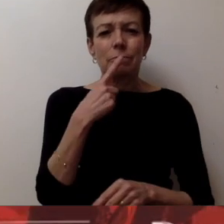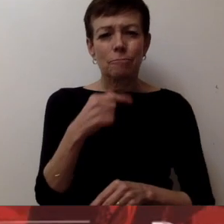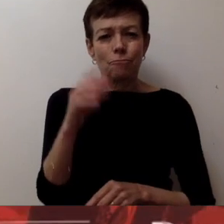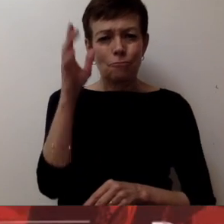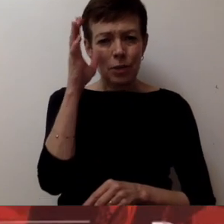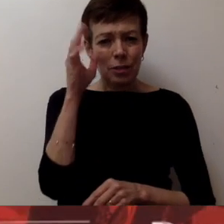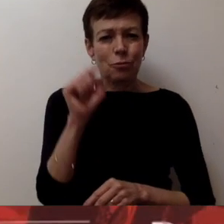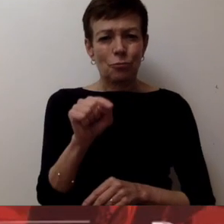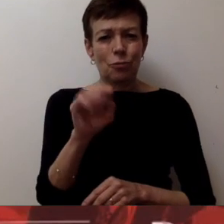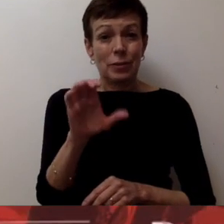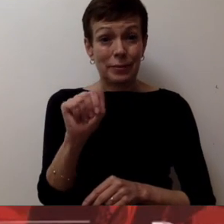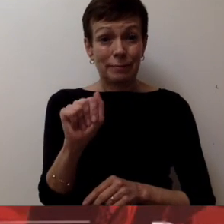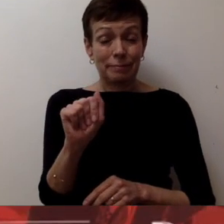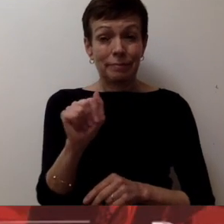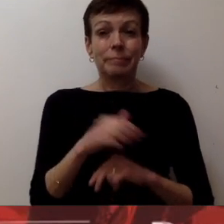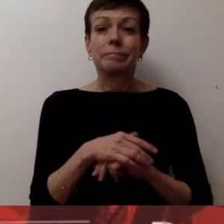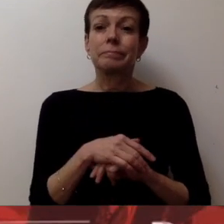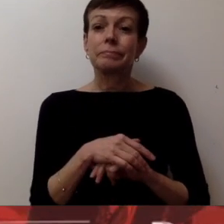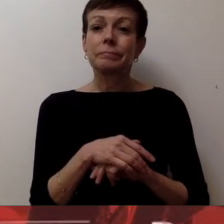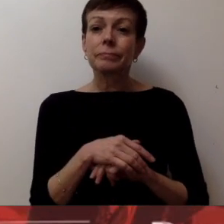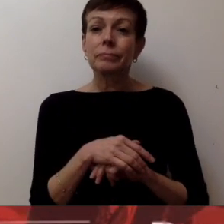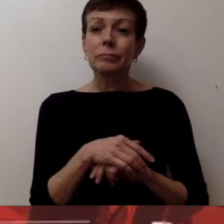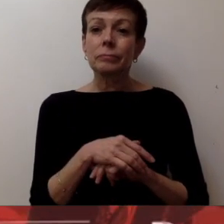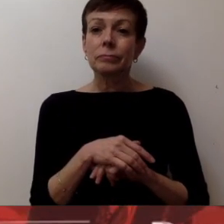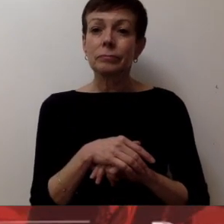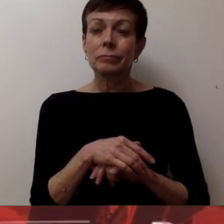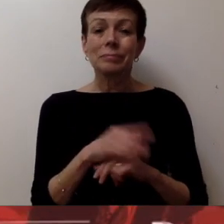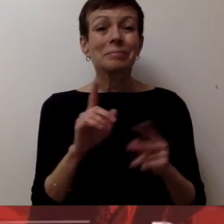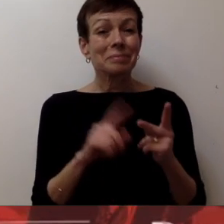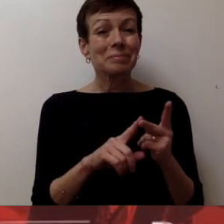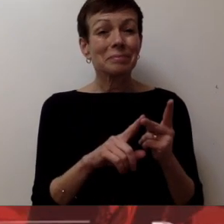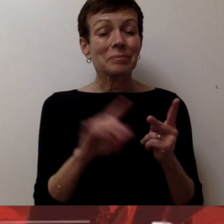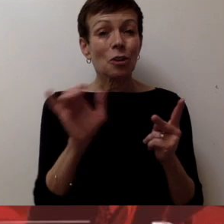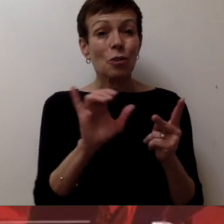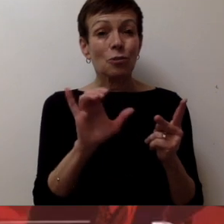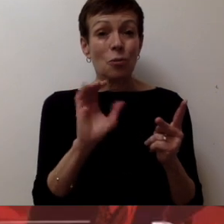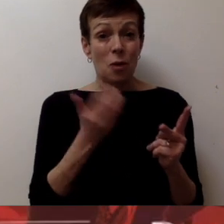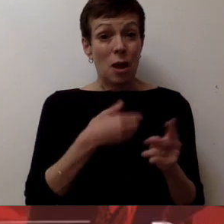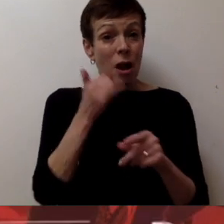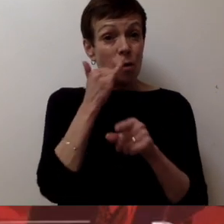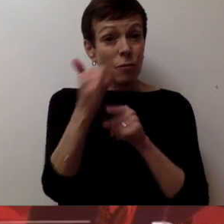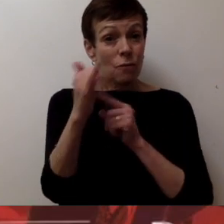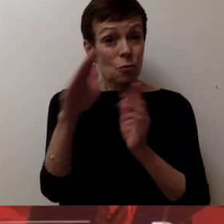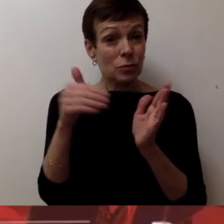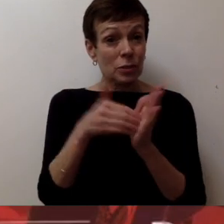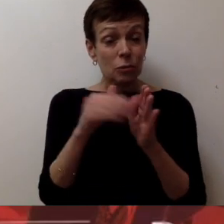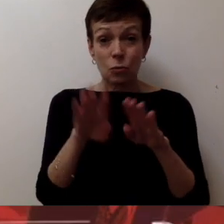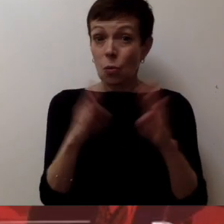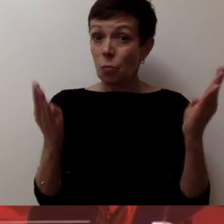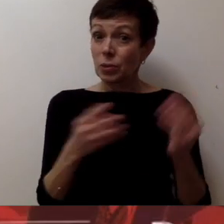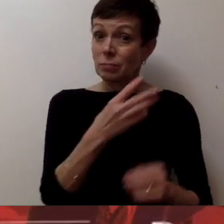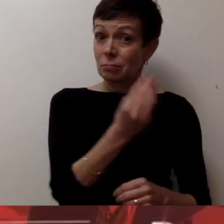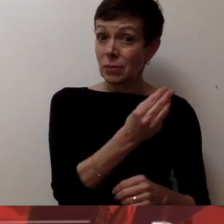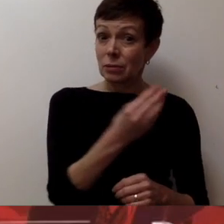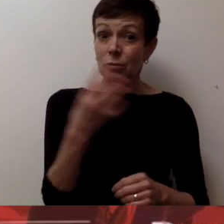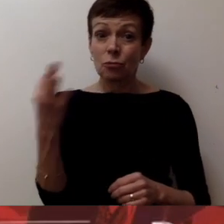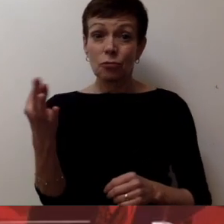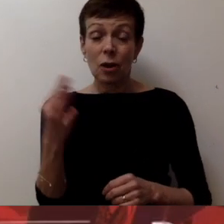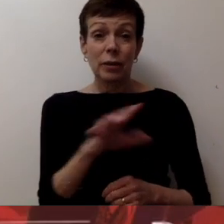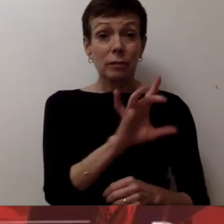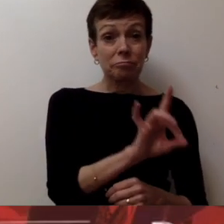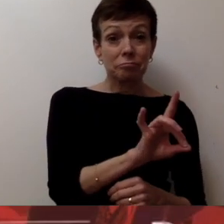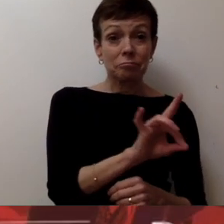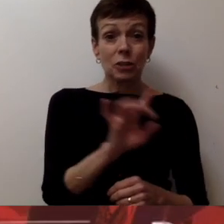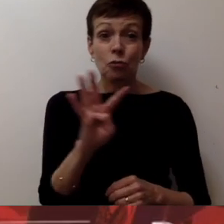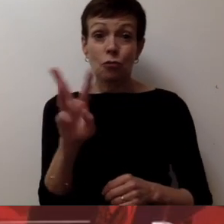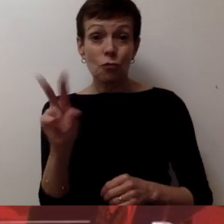www.reddeer.ca. Also, our City of Red Deer call center is open from Monday to Friday, 8 a.m. to 4:30 p.m., and